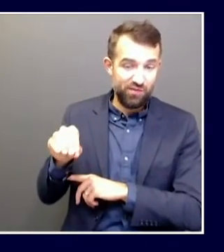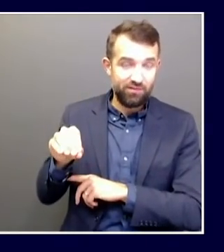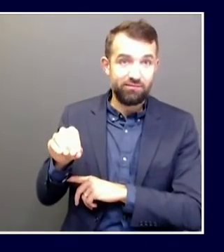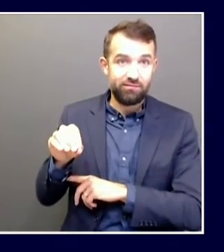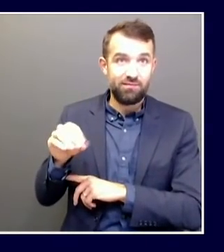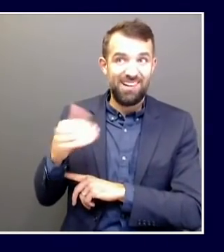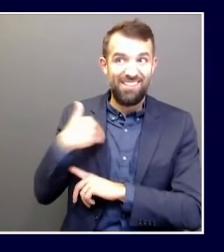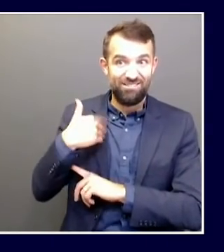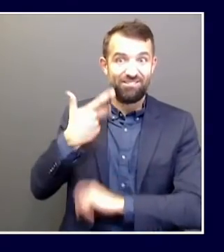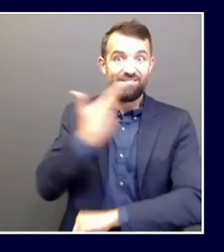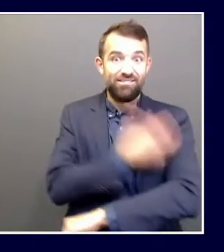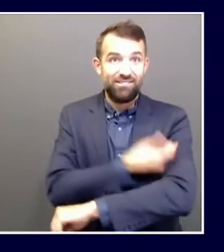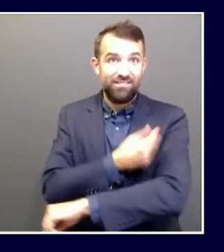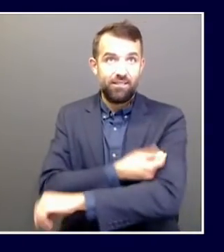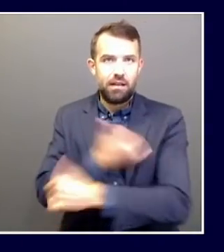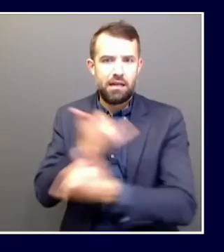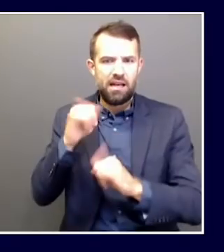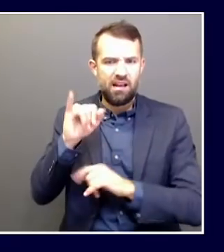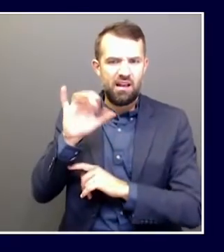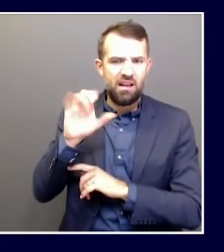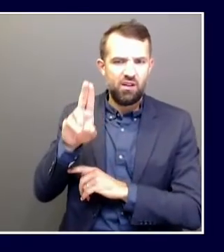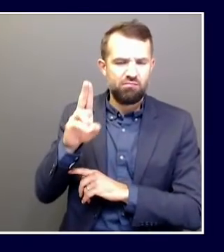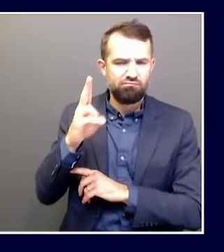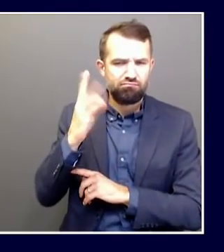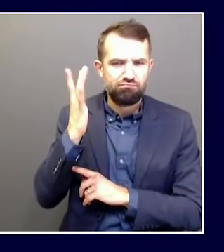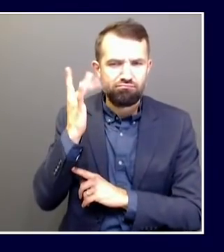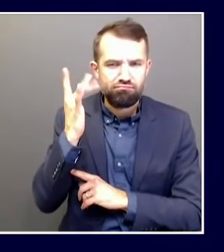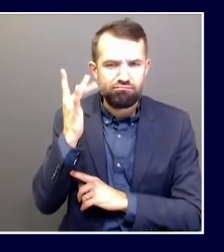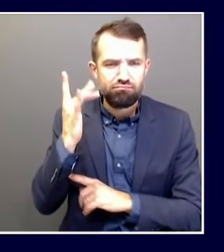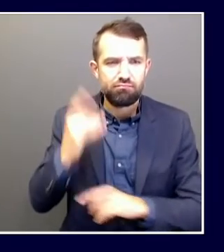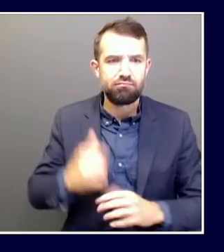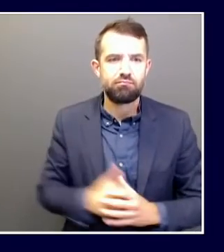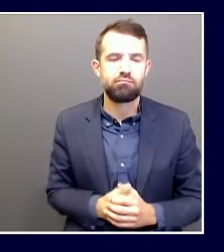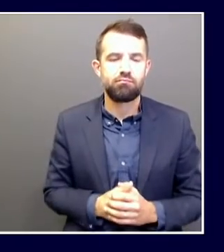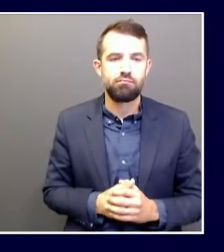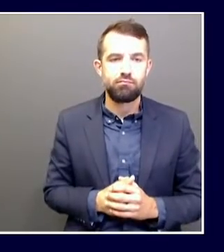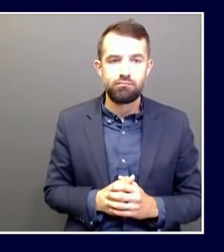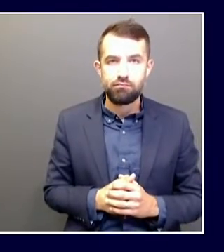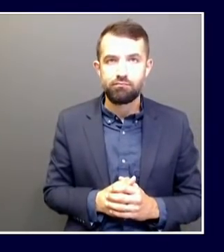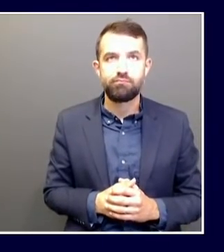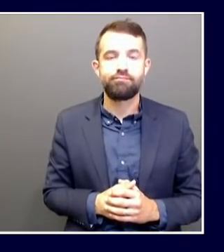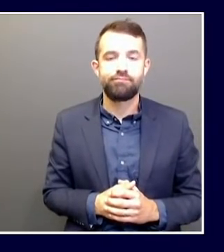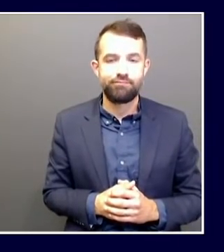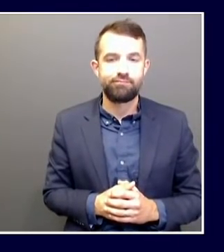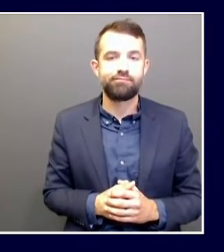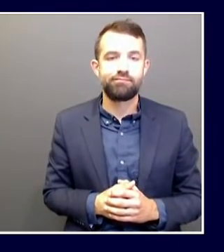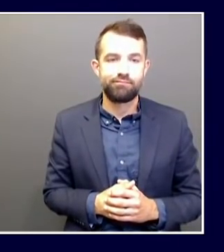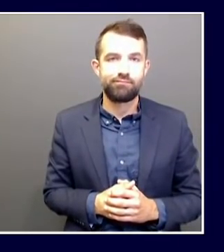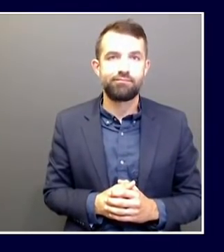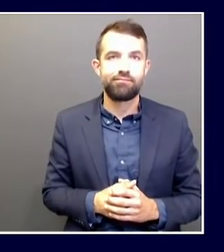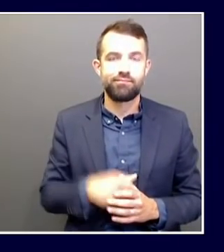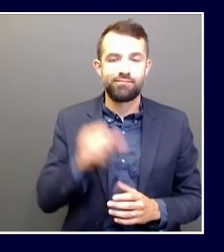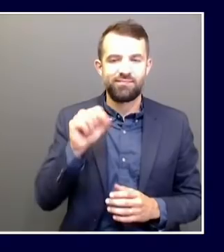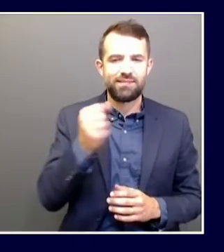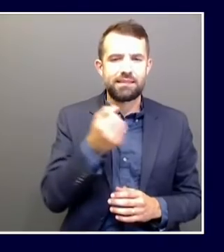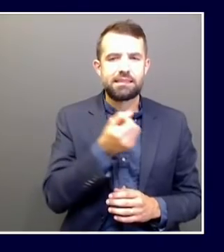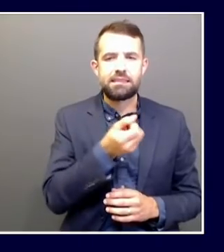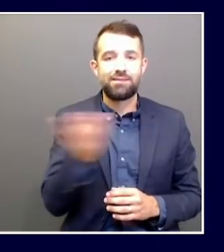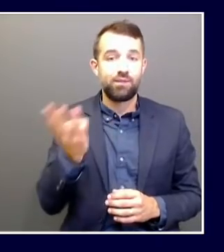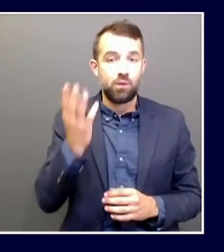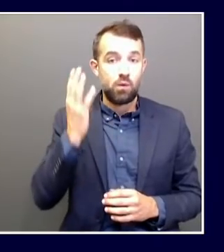trend, and why might this be? Sure. David, there are two things going on there. We've noticed this. It's been occurring